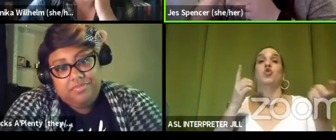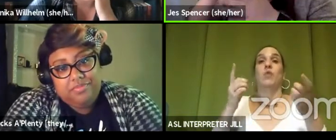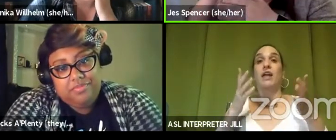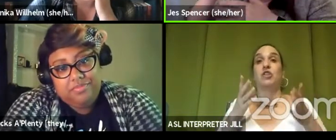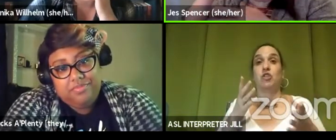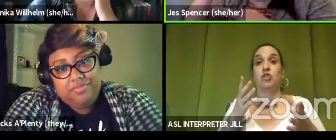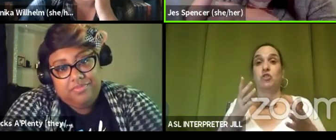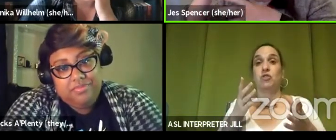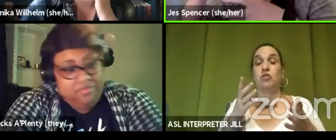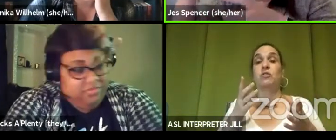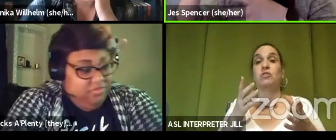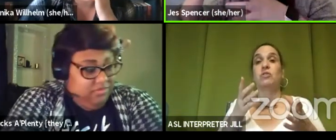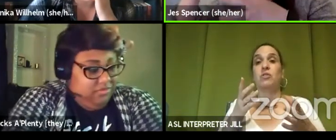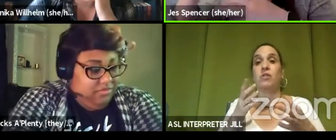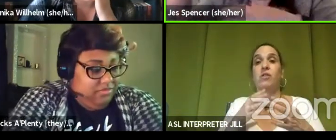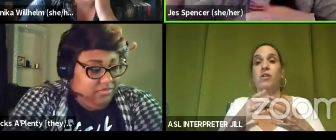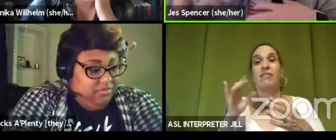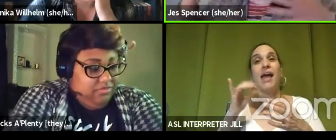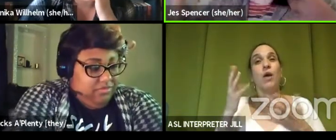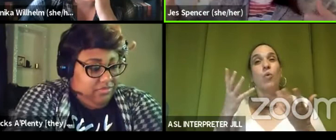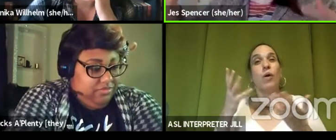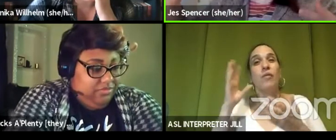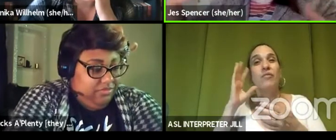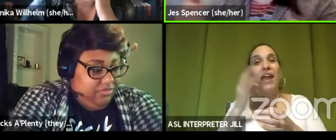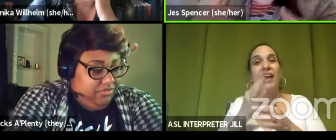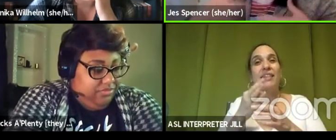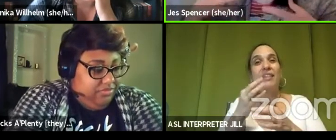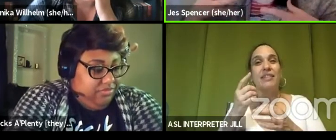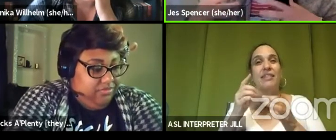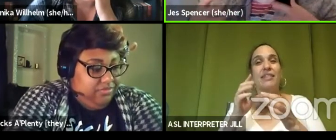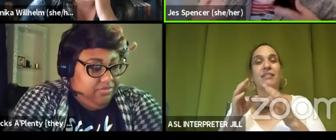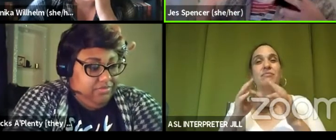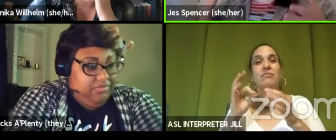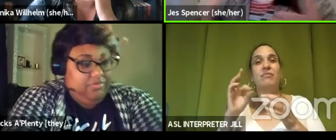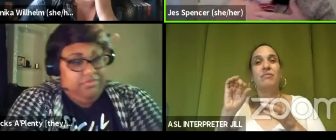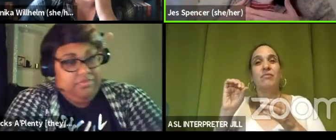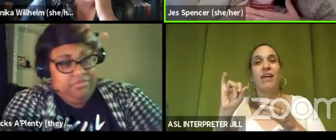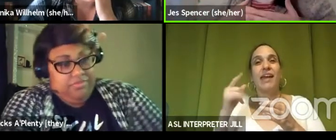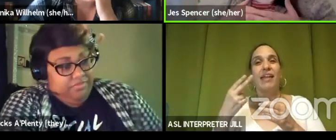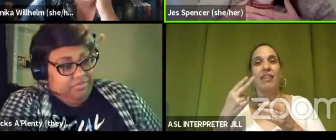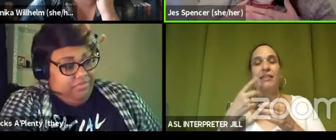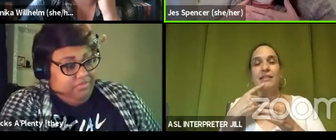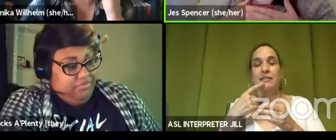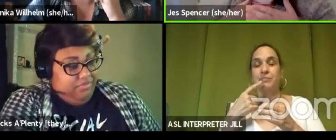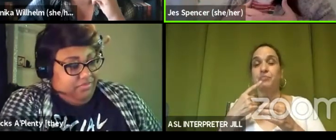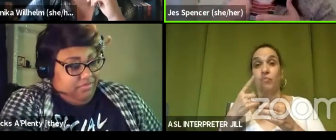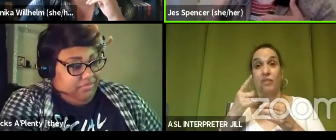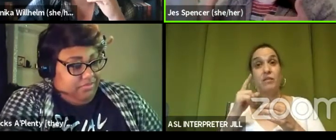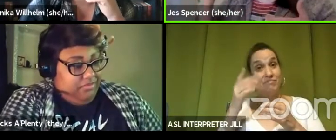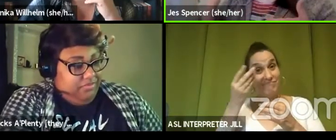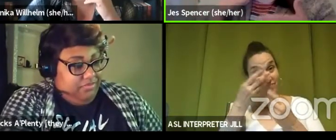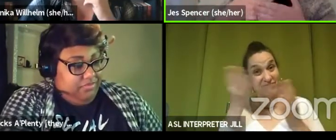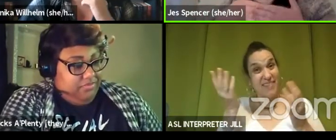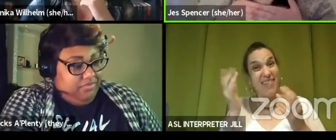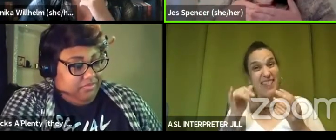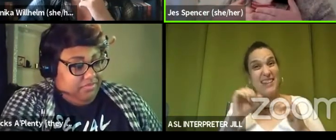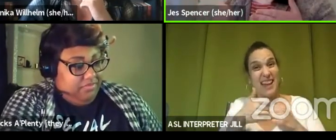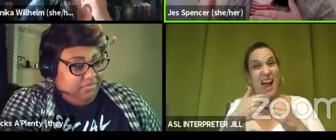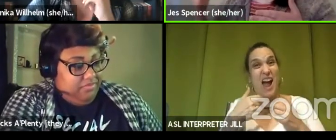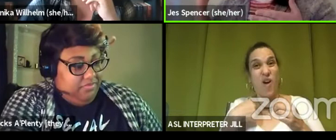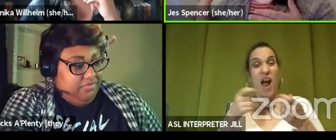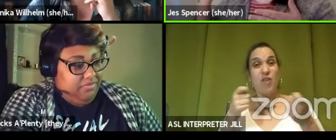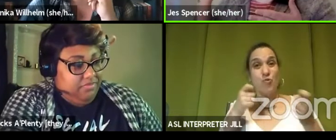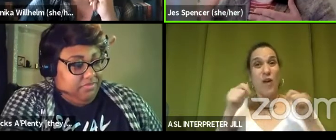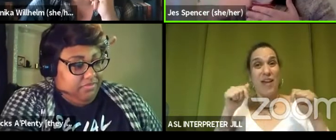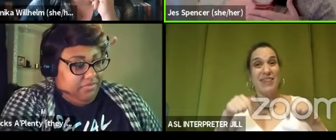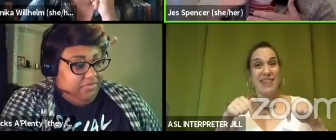what Faith said about an empower, like, taking the agency and saying, this is how I run my space. If you sign me on, this is